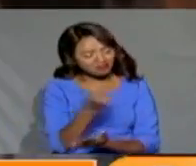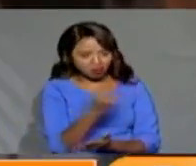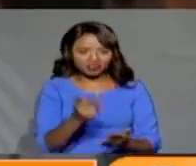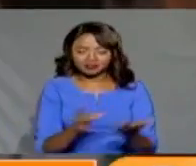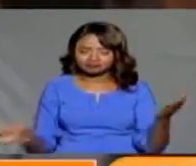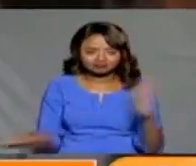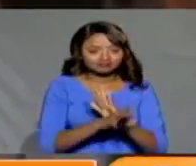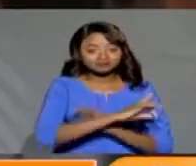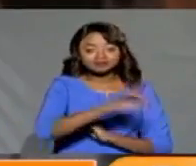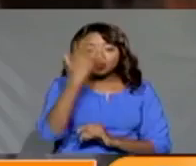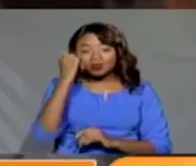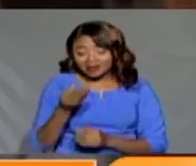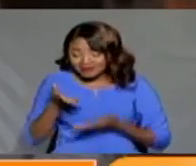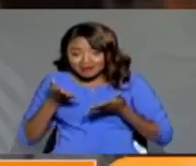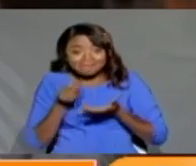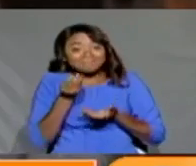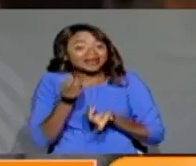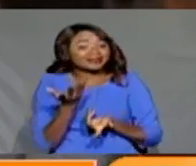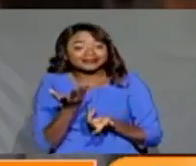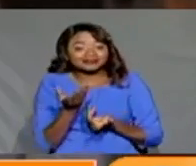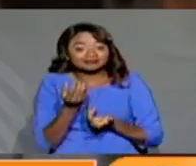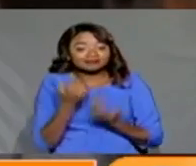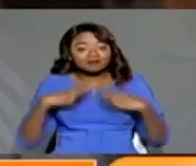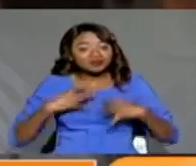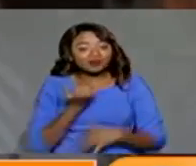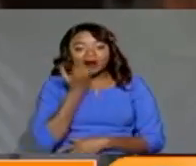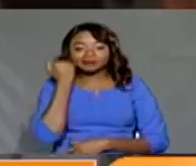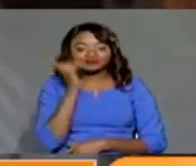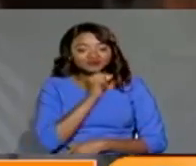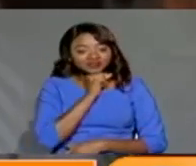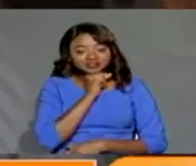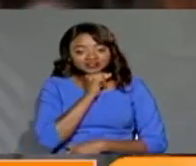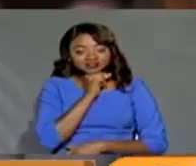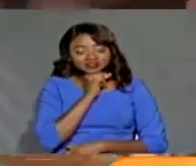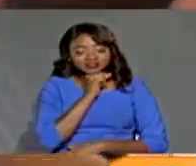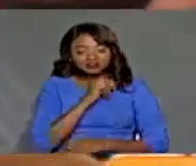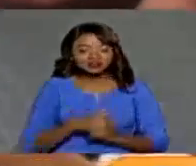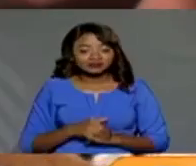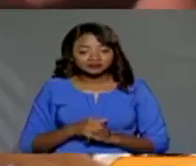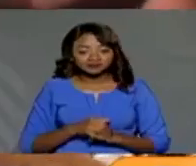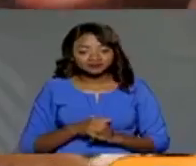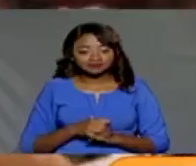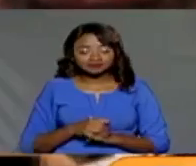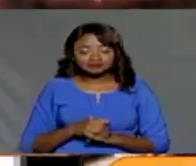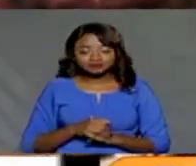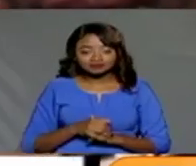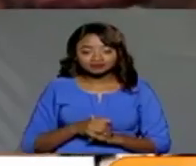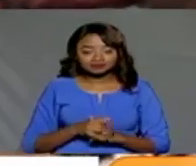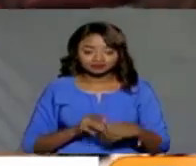kwa sababu pesa saisi dam sote silifujwa. Watu walikula hii pesa. Sisi tulikuwa